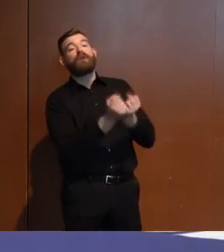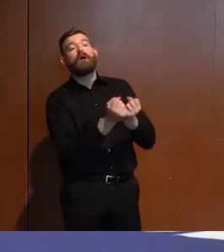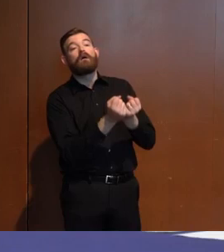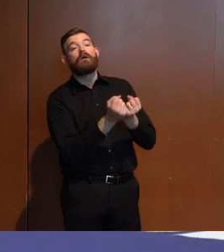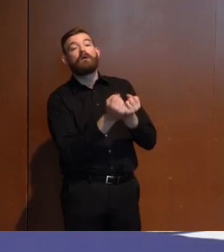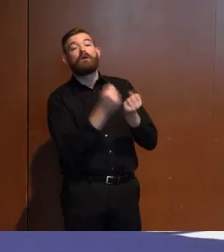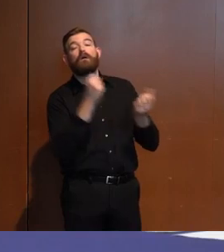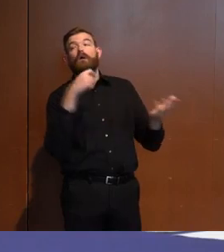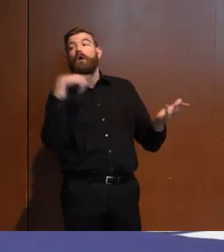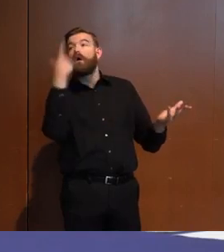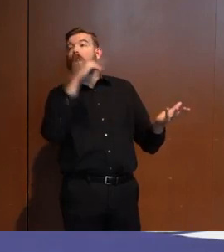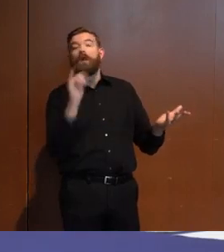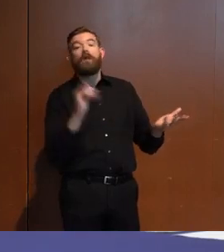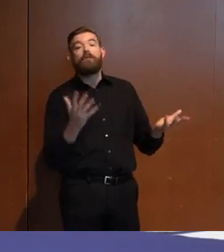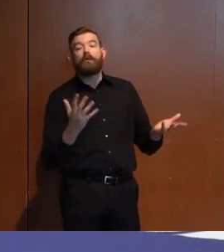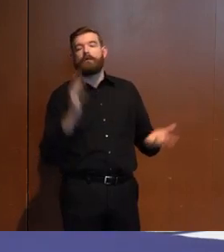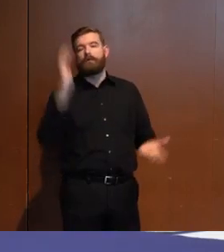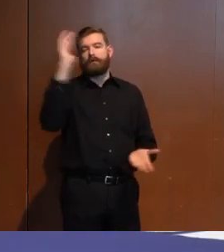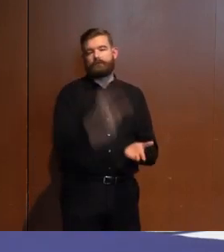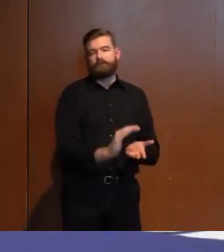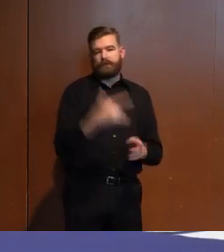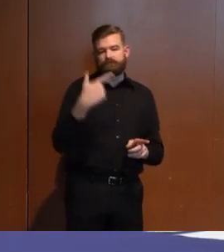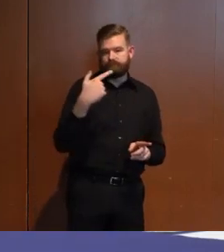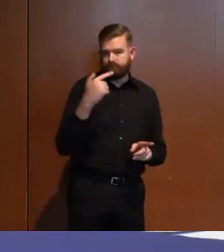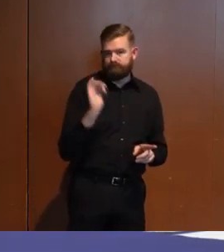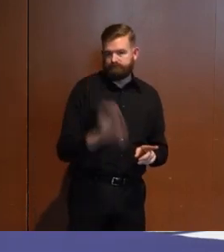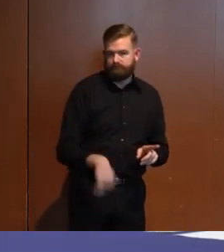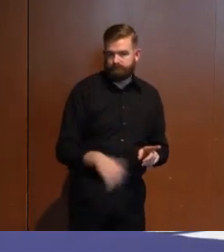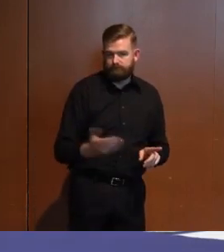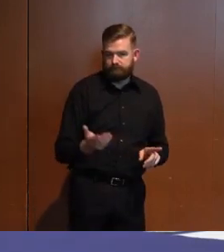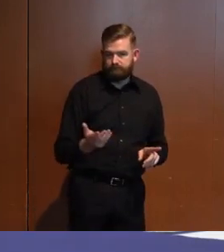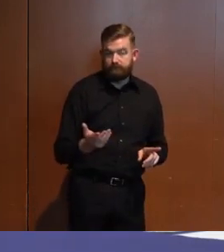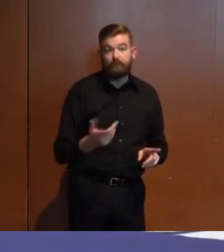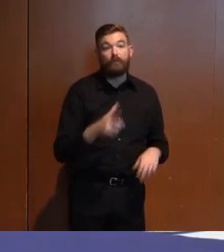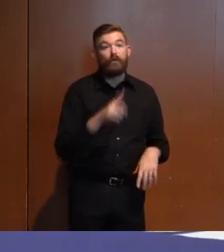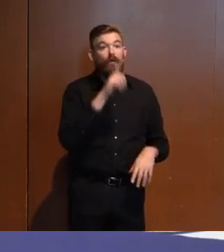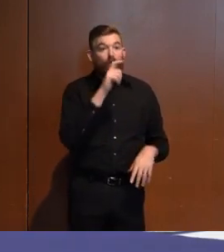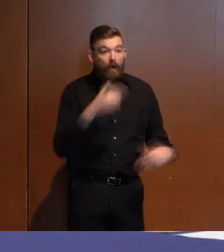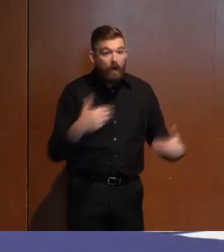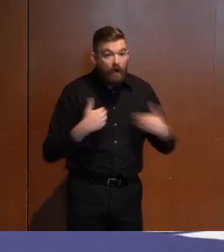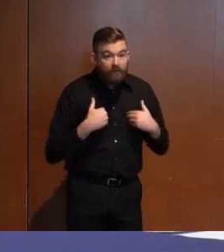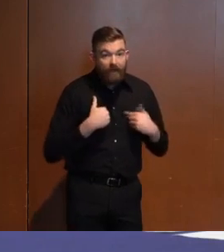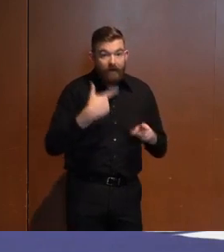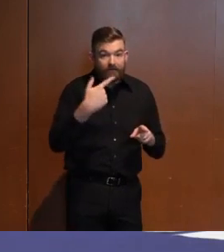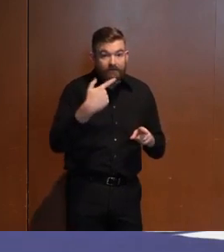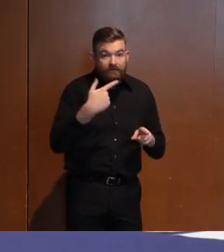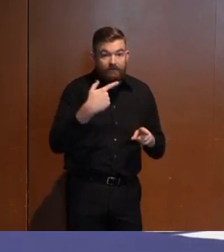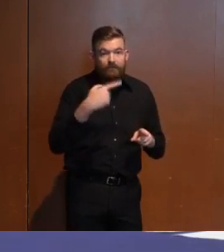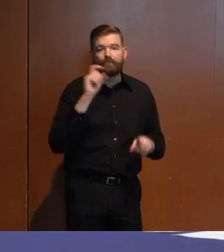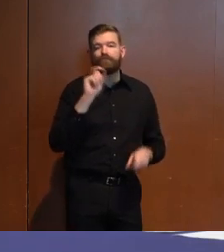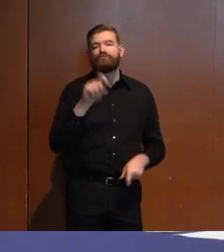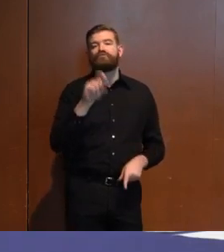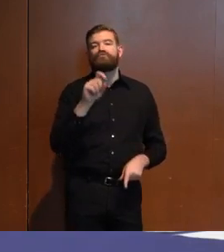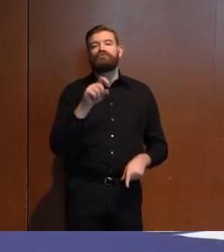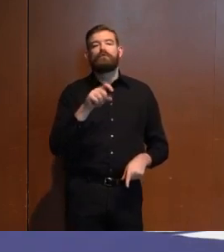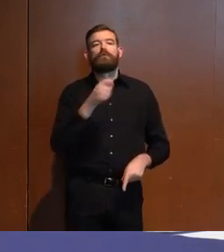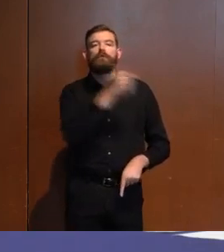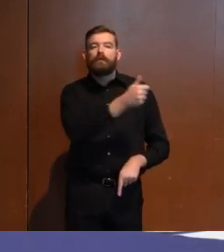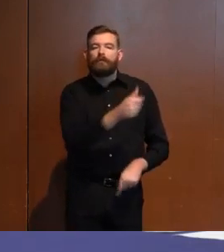are in the hands of the right people, particularly trained members of law enforcement, like the guy to my left who's got a pistol on his